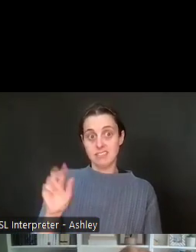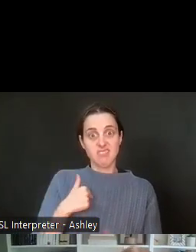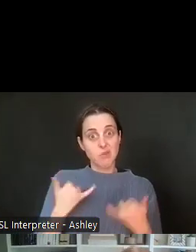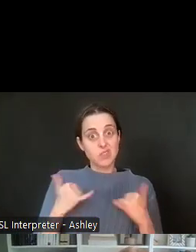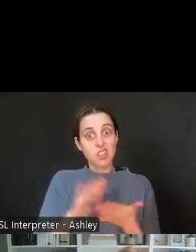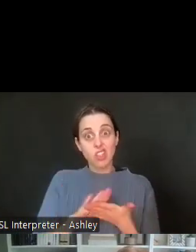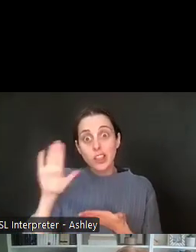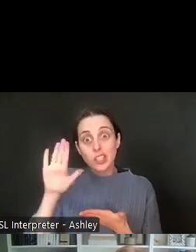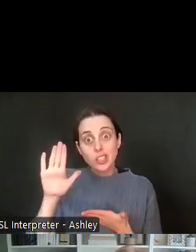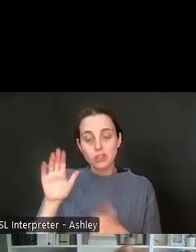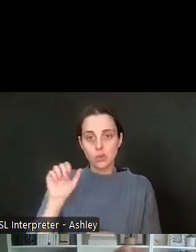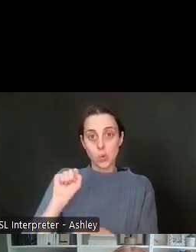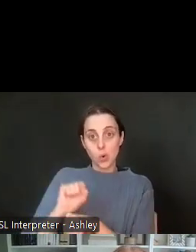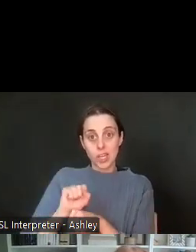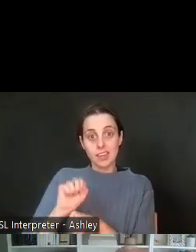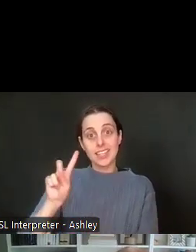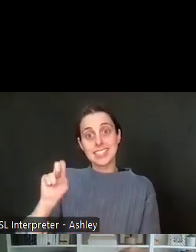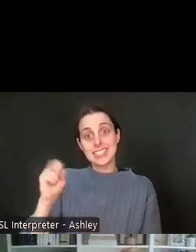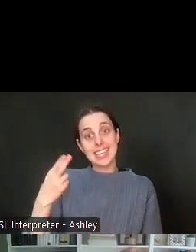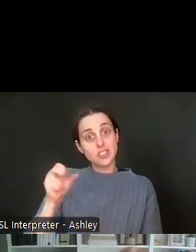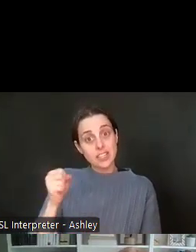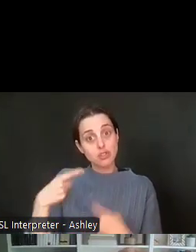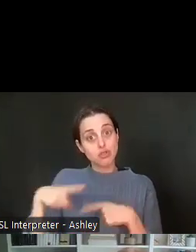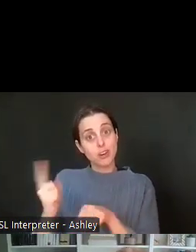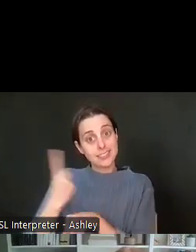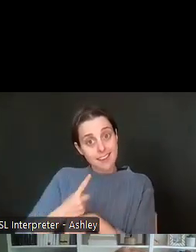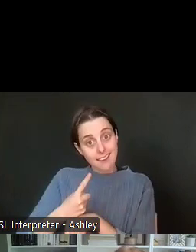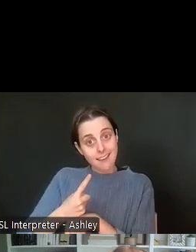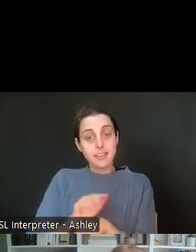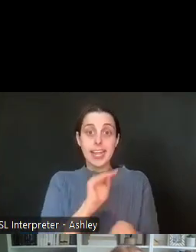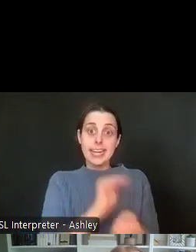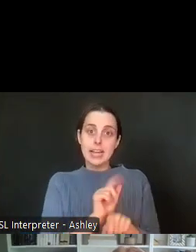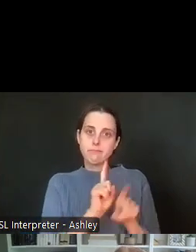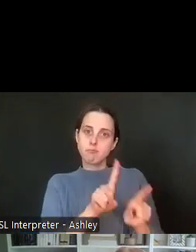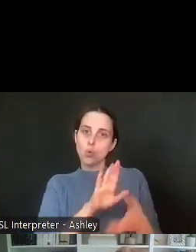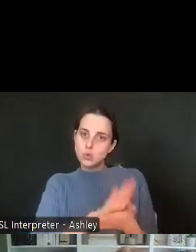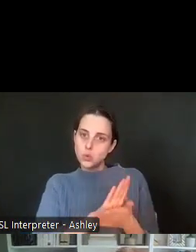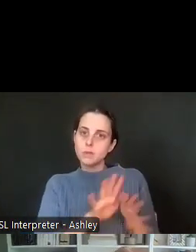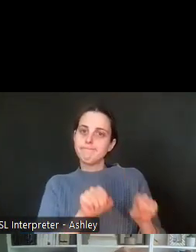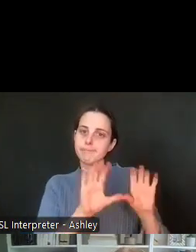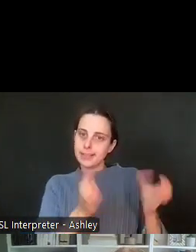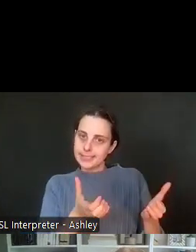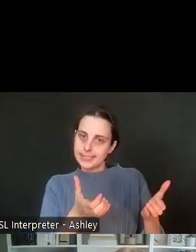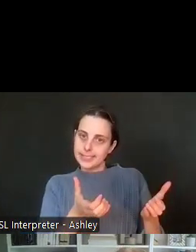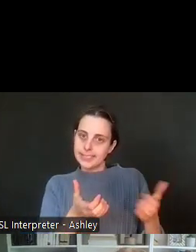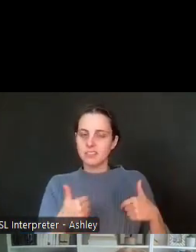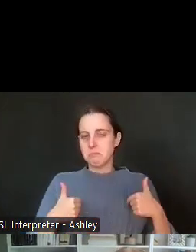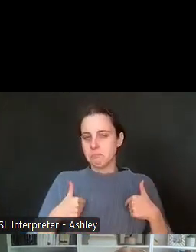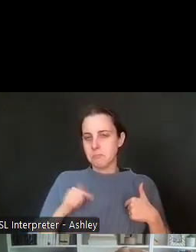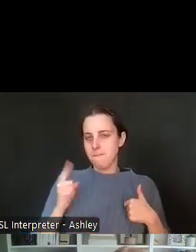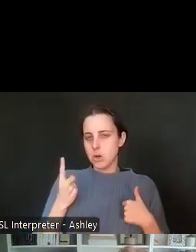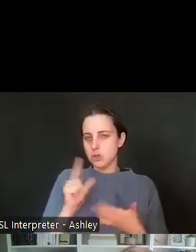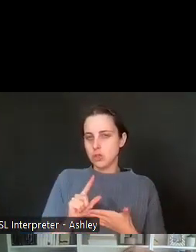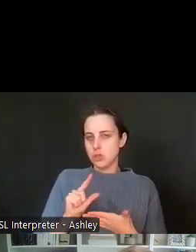was working for DSHS during the day. I was going to school at night. You heard in the intro that I'm a first generation college